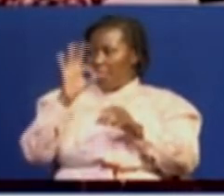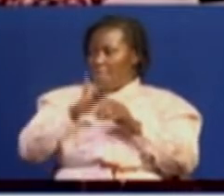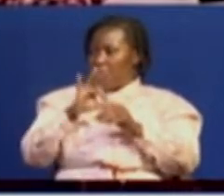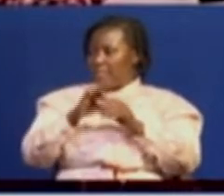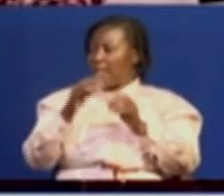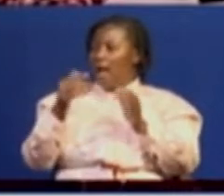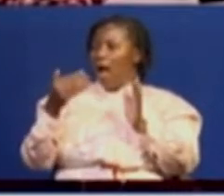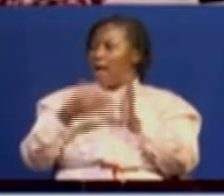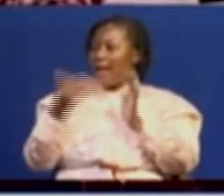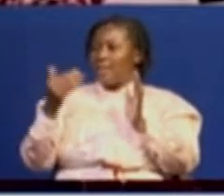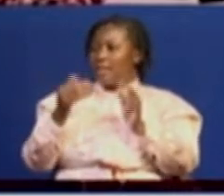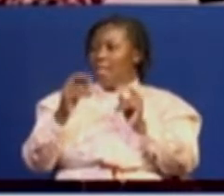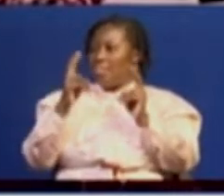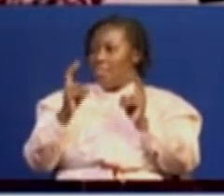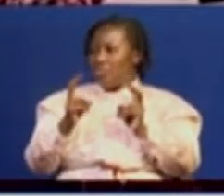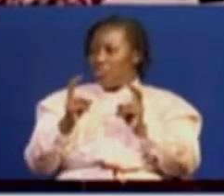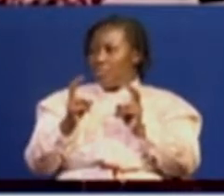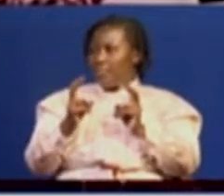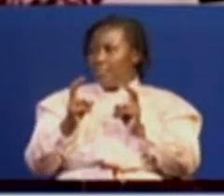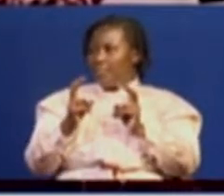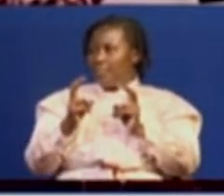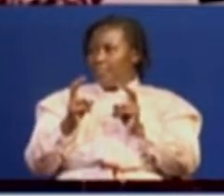Actually, they voted against the motion.